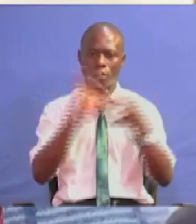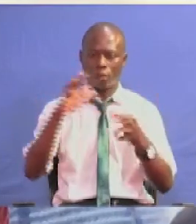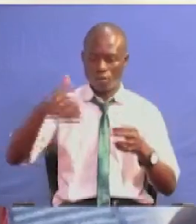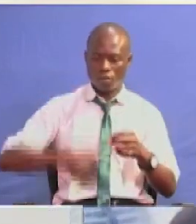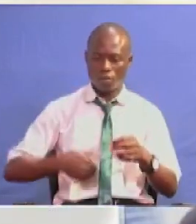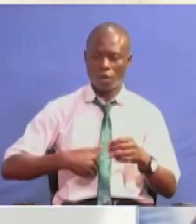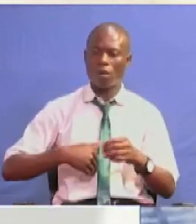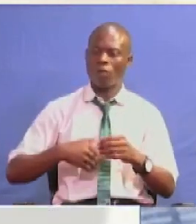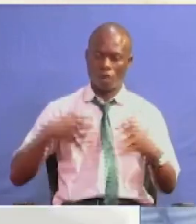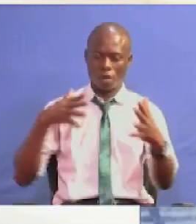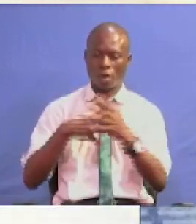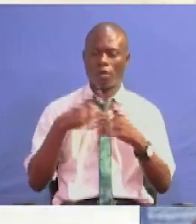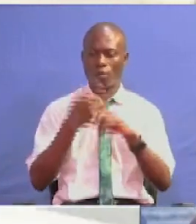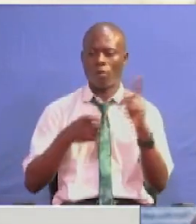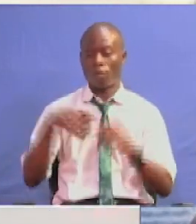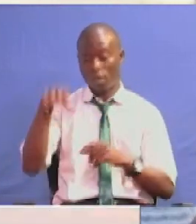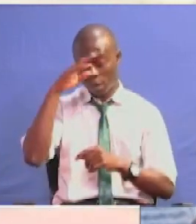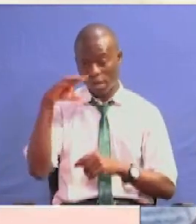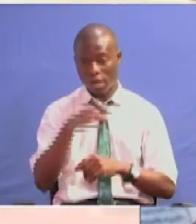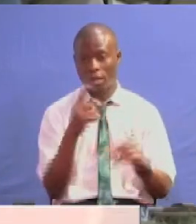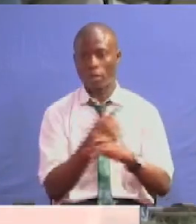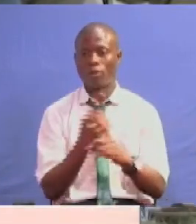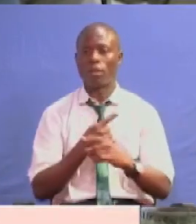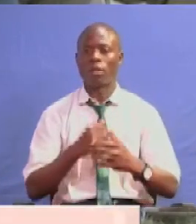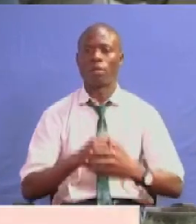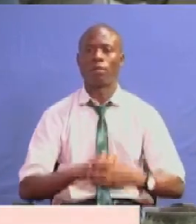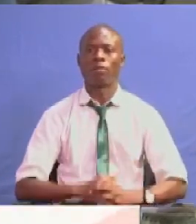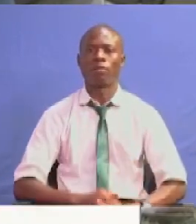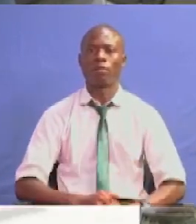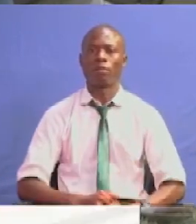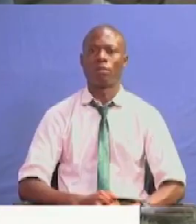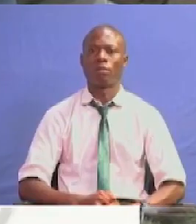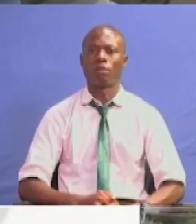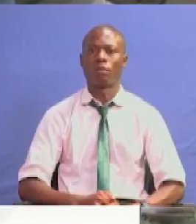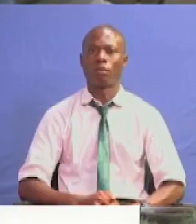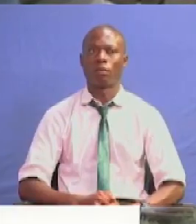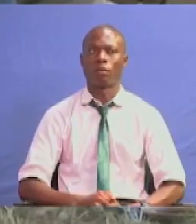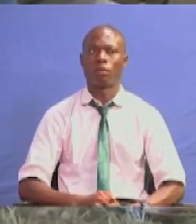alcohol and drugs. James Baraka, KUTV News.